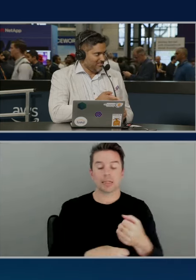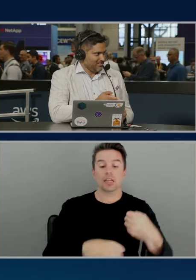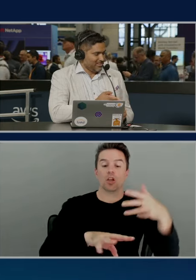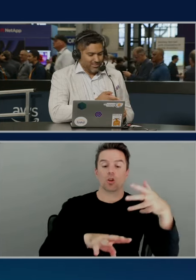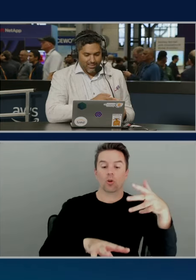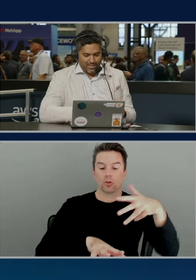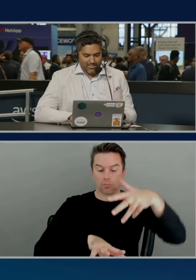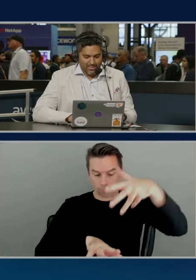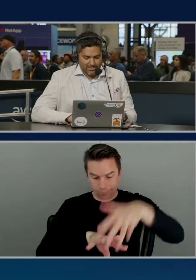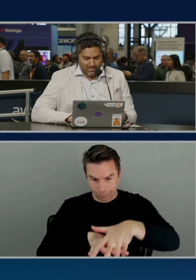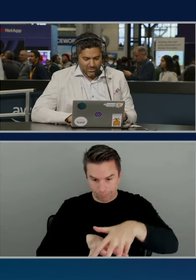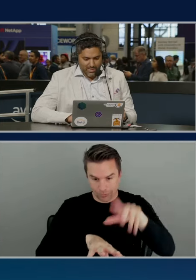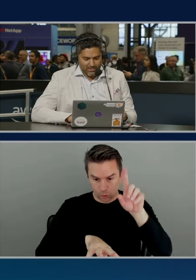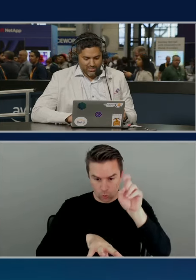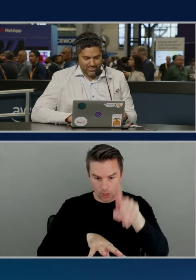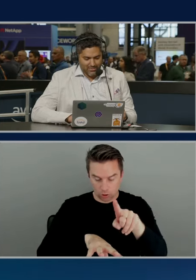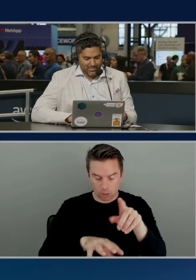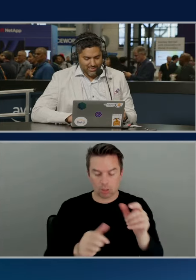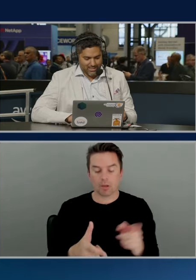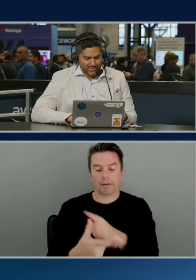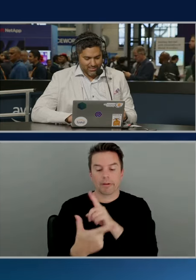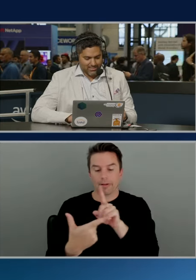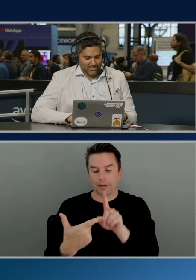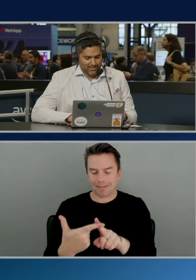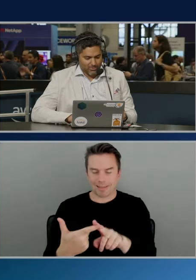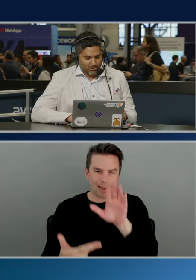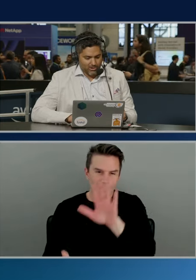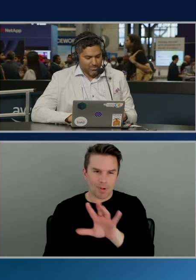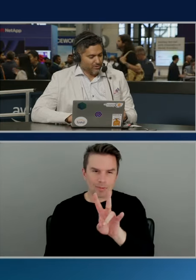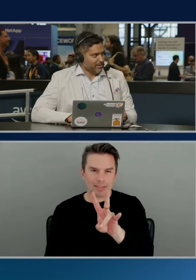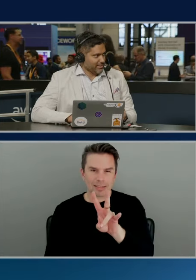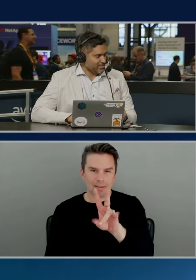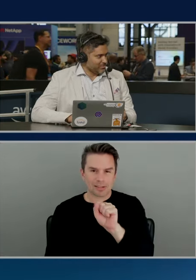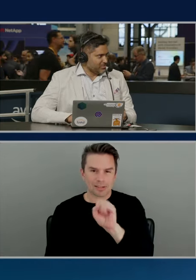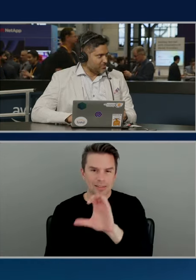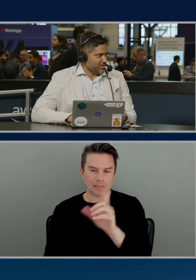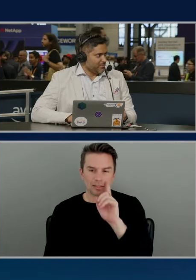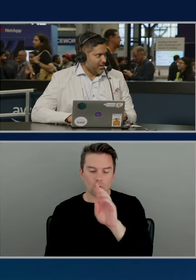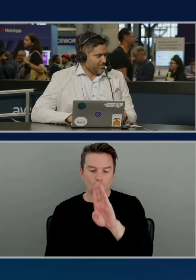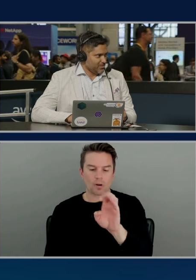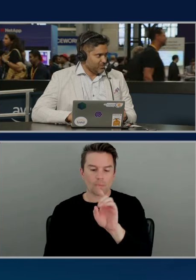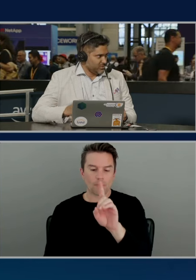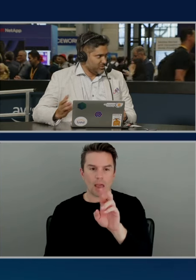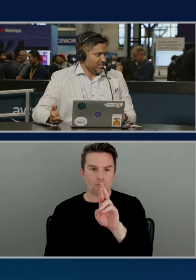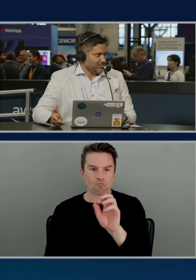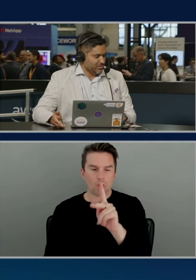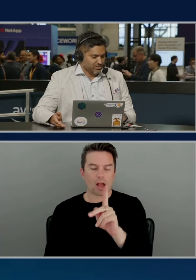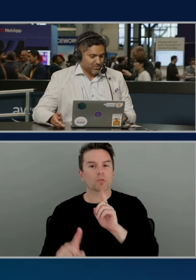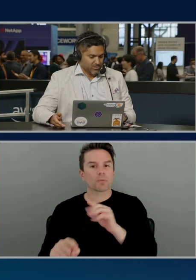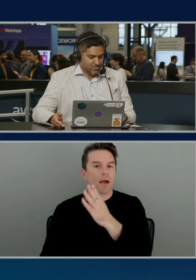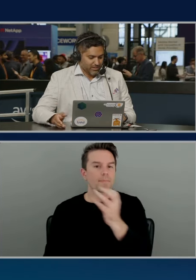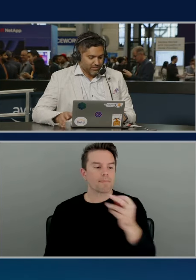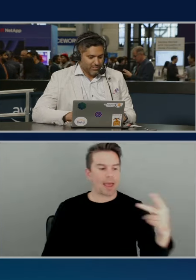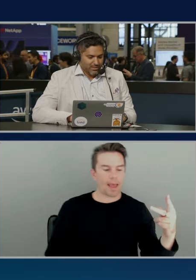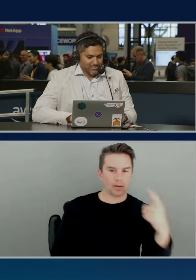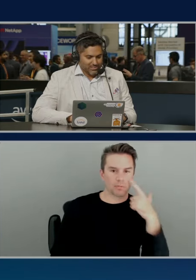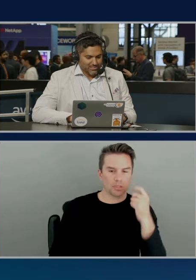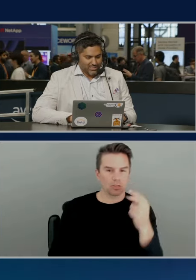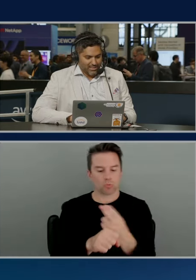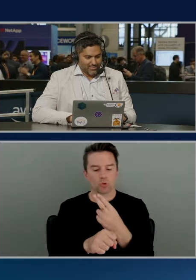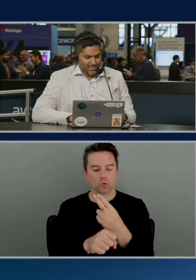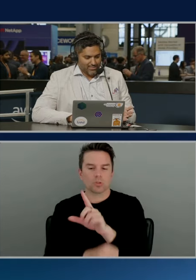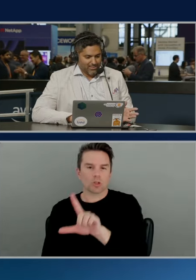question. And then it took about 7 seconds for Bedrock to actually respond back because it was using that large language model. So